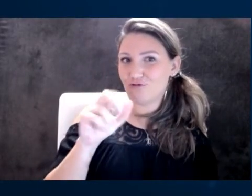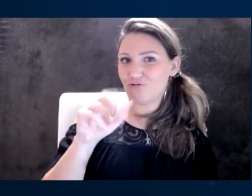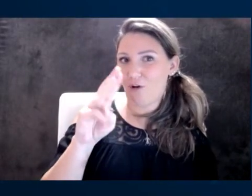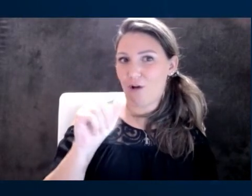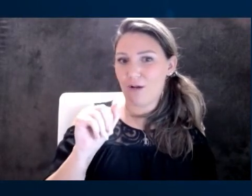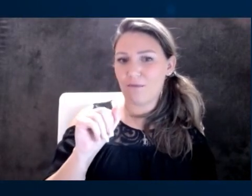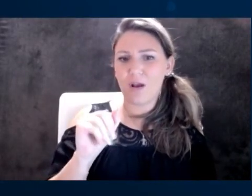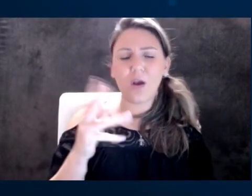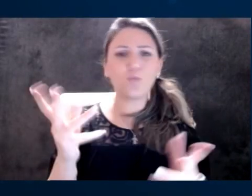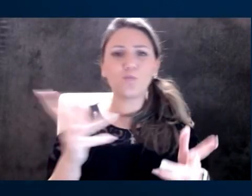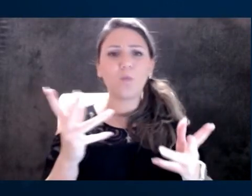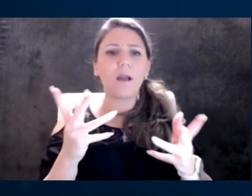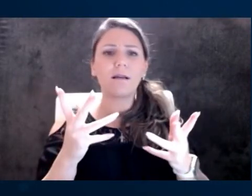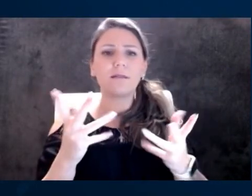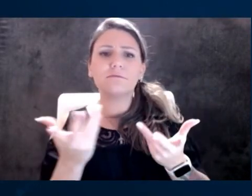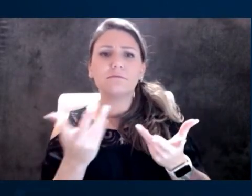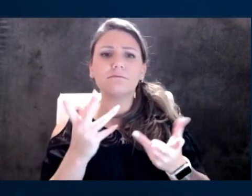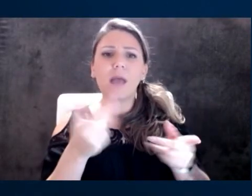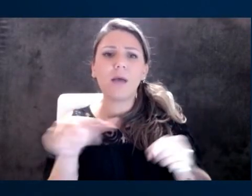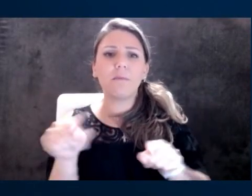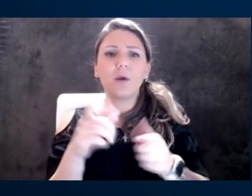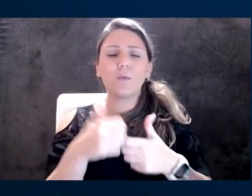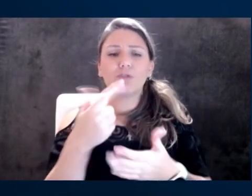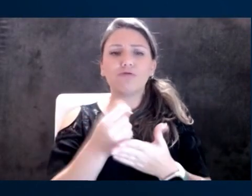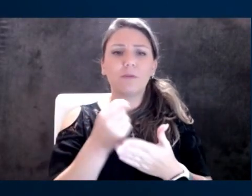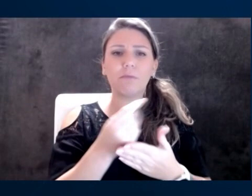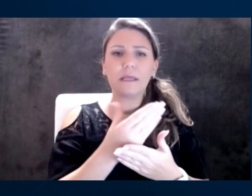treatments, doctor, and what's next?